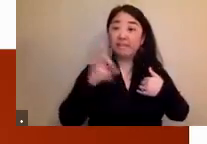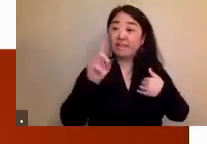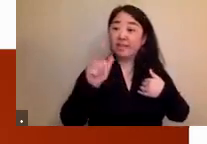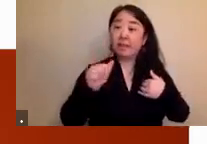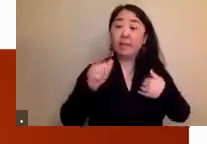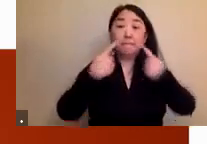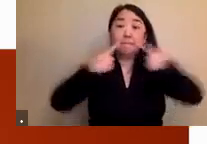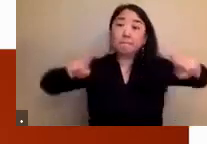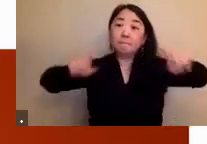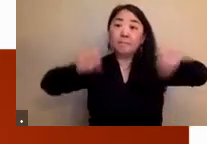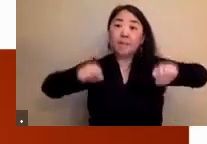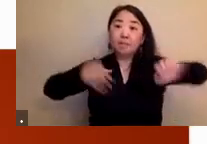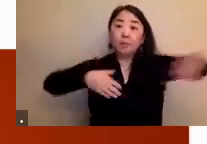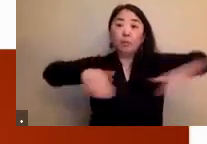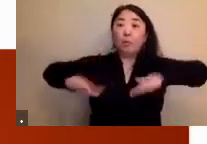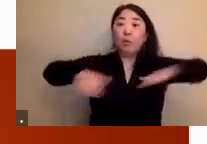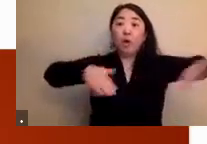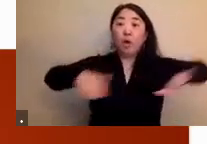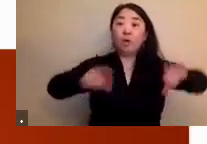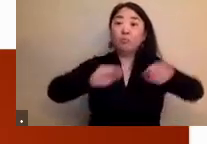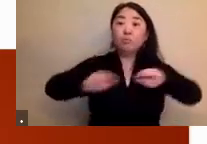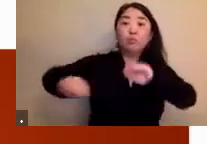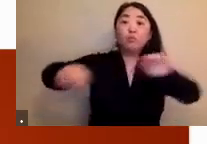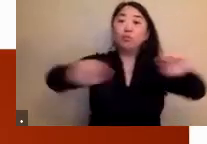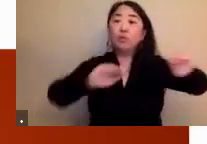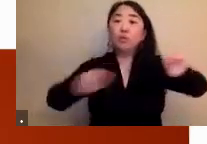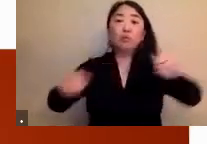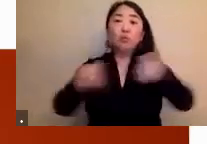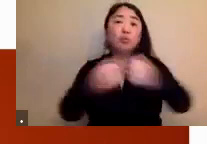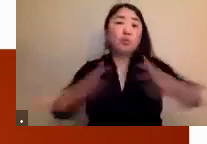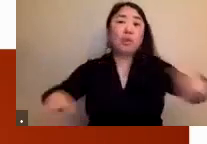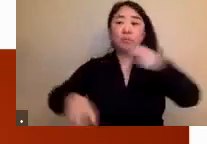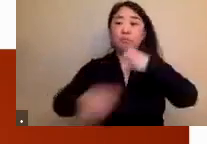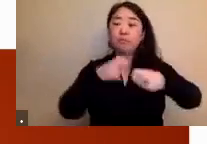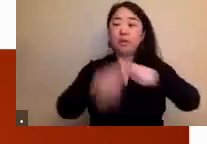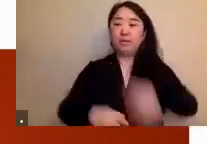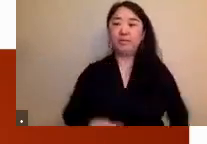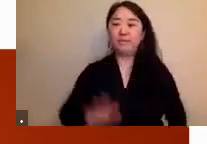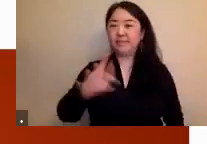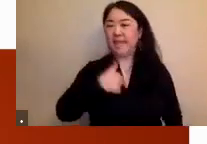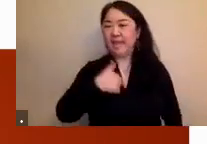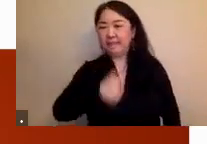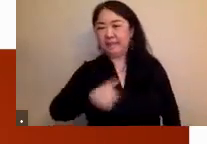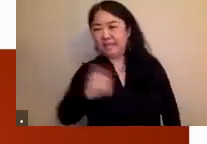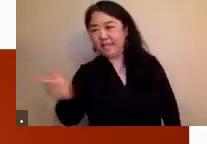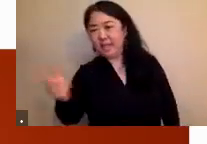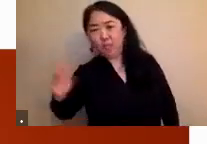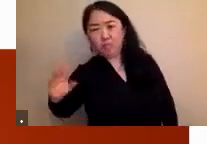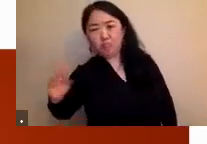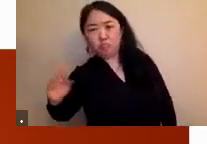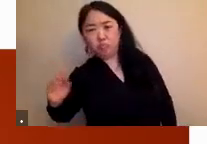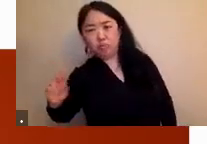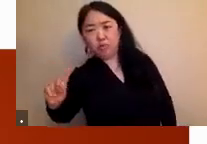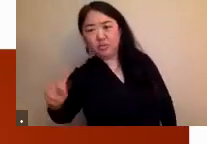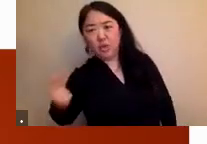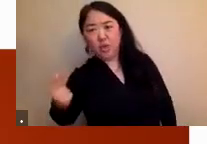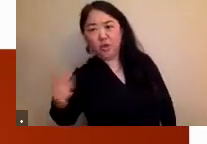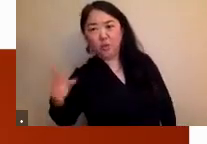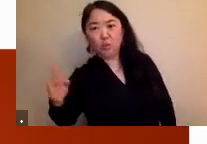walk or move seamlessly about. I apologize, my dog is barking